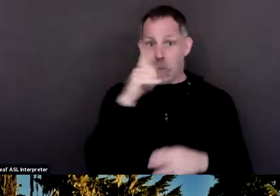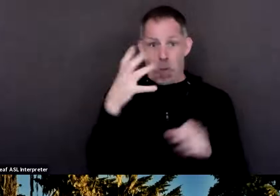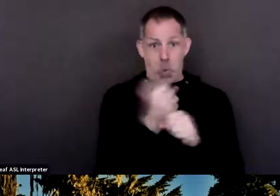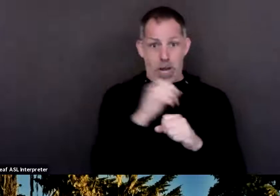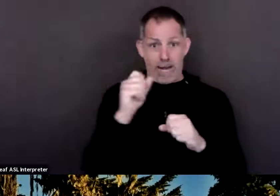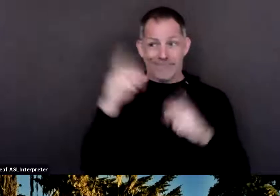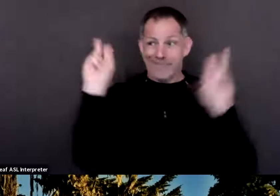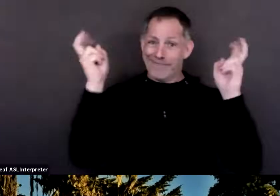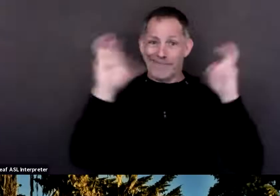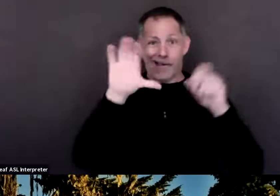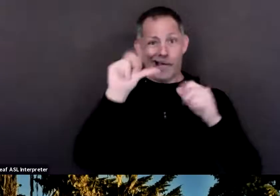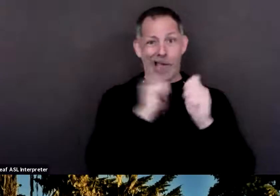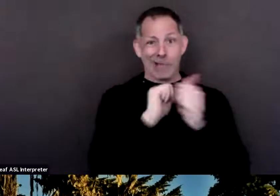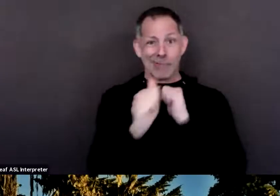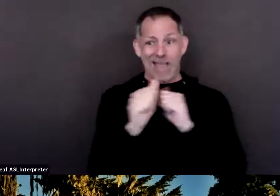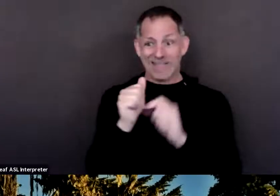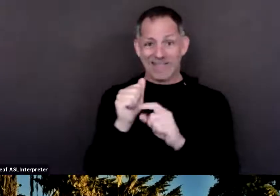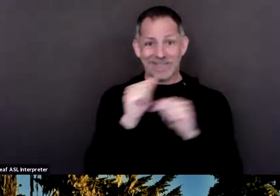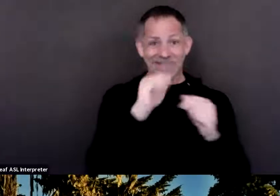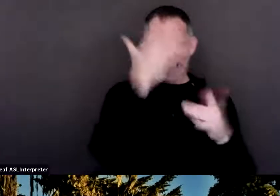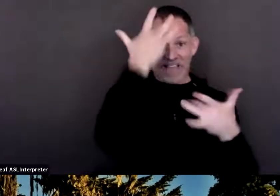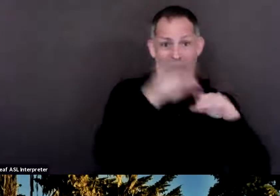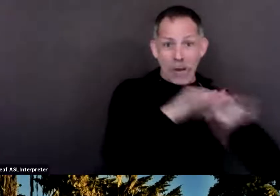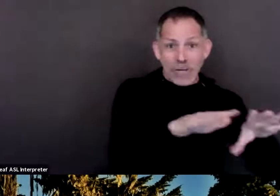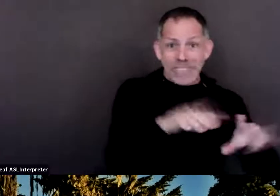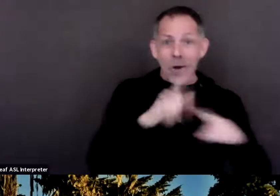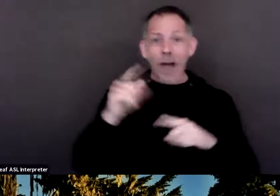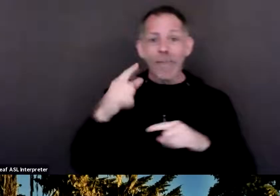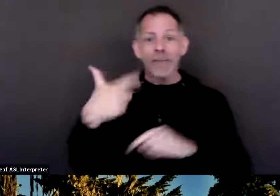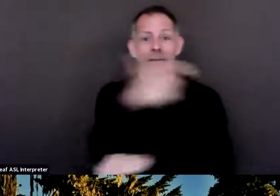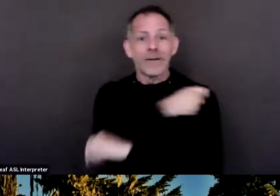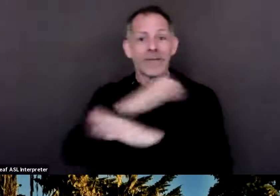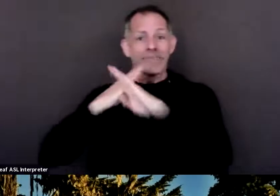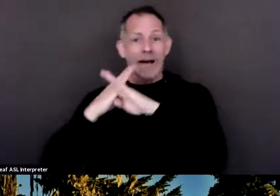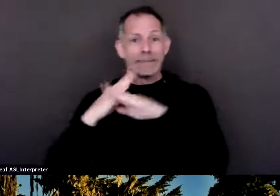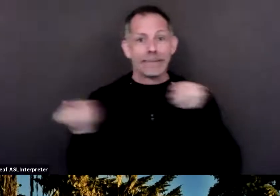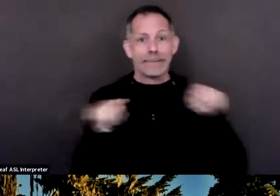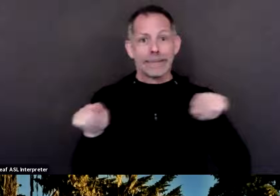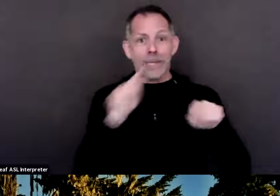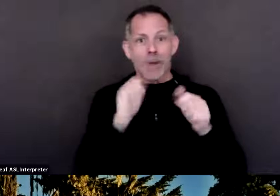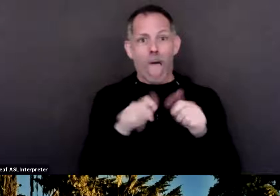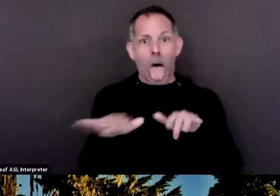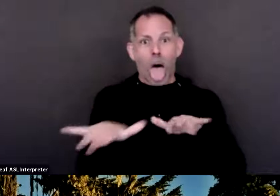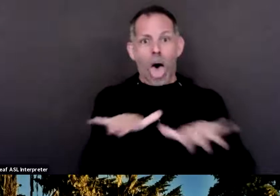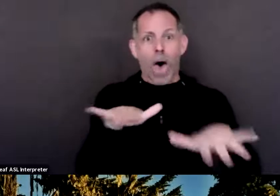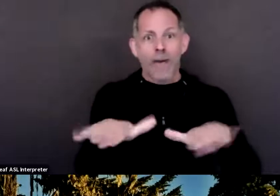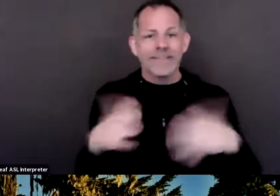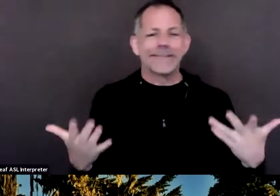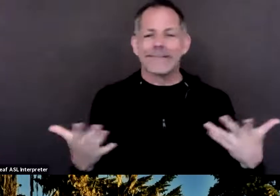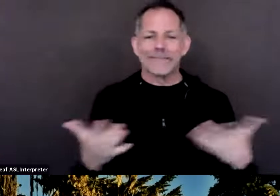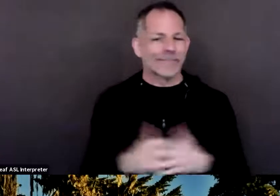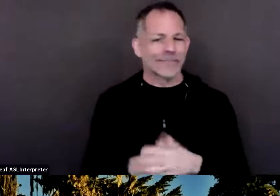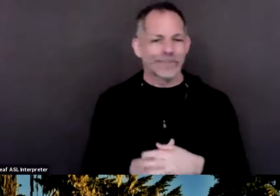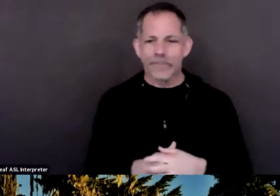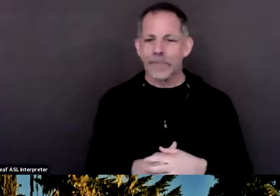lot worse if we didn't have the vaccine coverage we have now, but we've got to do better, both in terms of preventing transmission with